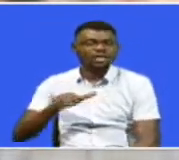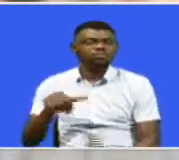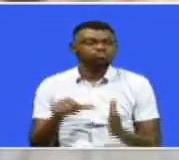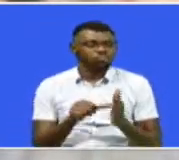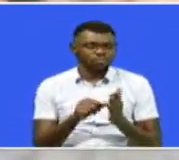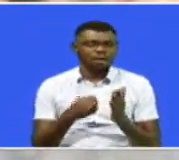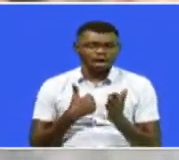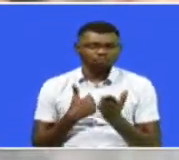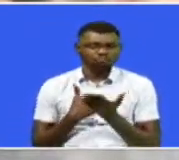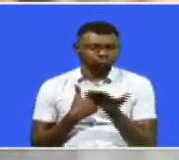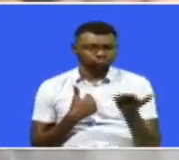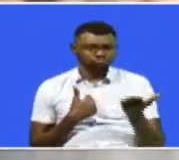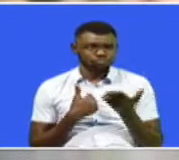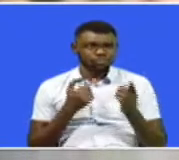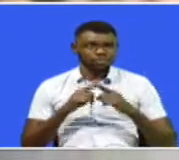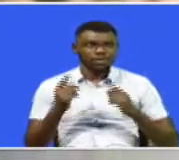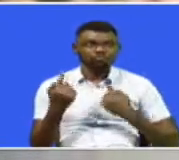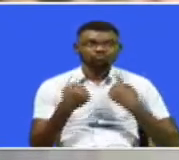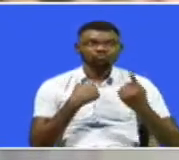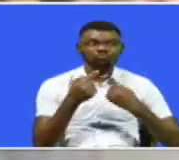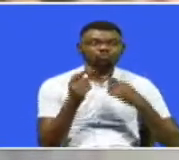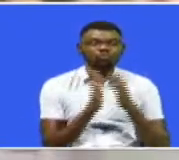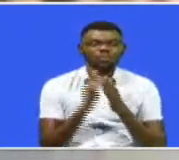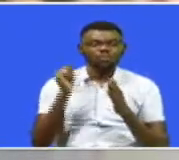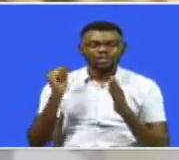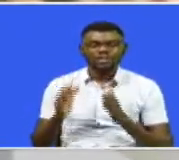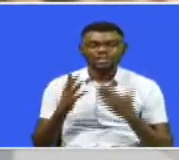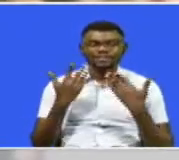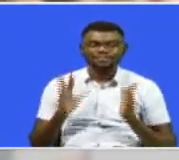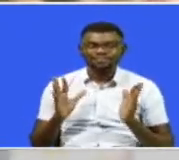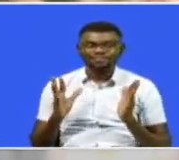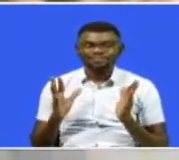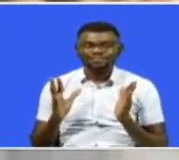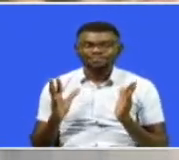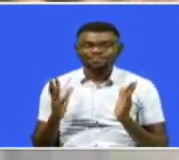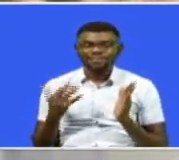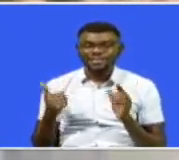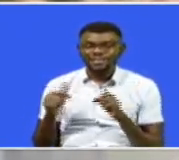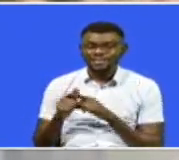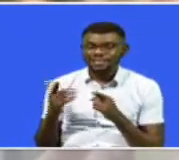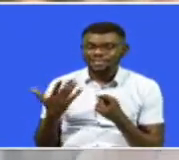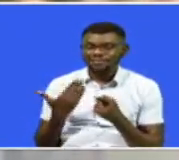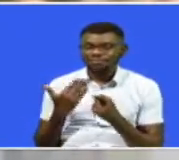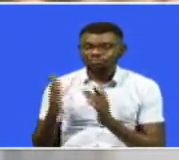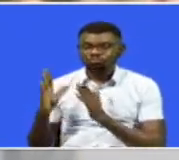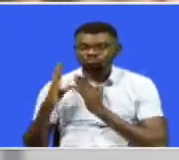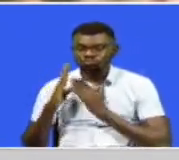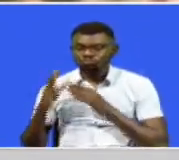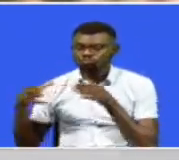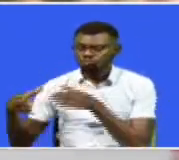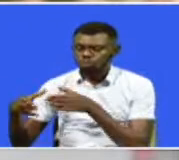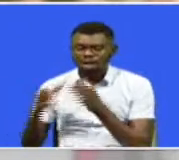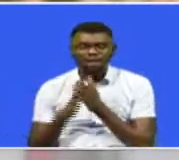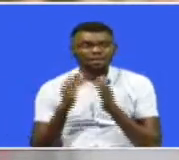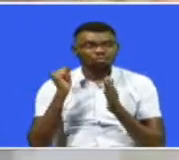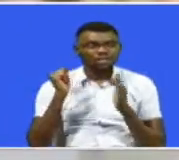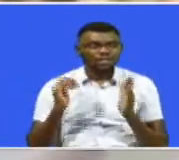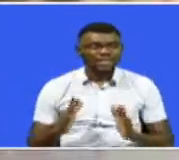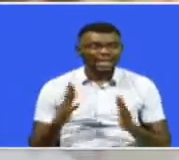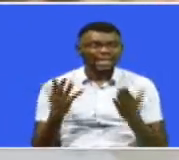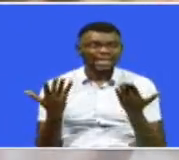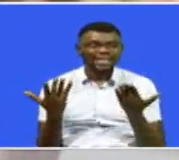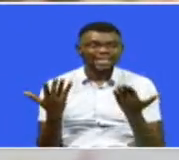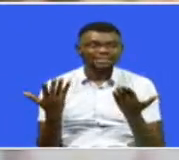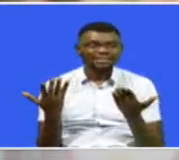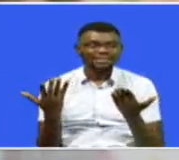them and say, you know what, to talk. We're able to talk with the security apparatus. So probably with attention, for example, between the security apparatus and the politicians, and our 90, we're able to talk to them about what is the